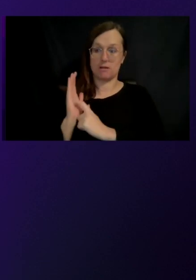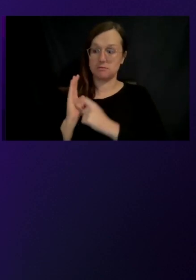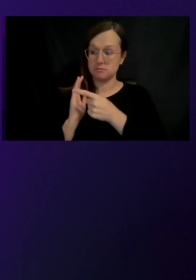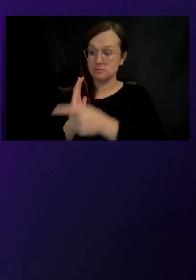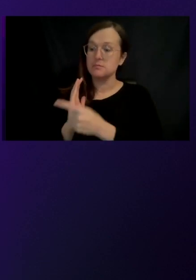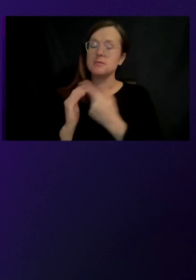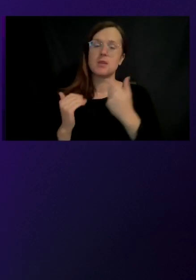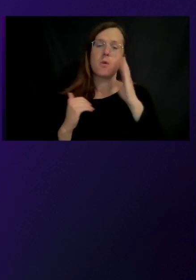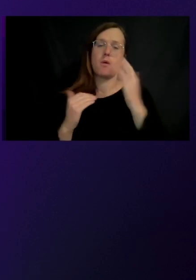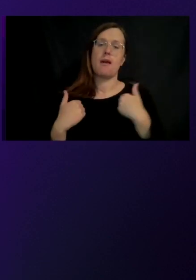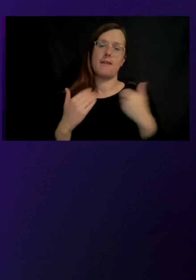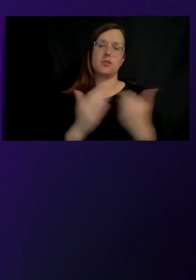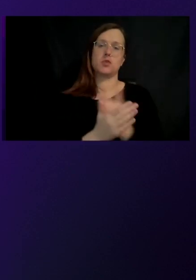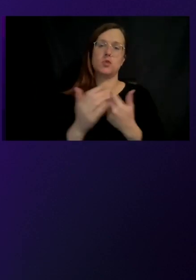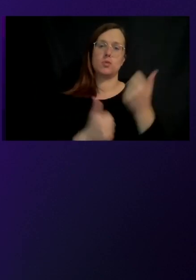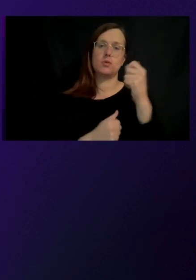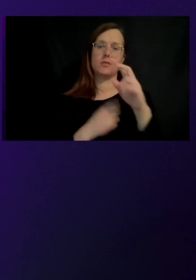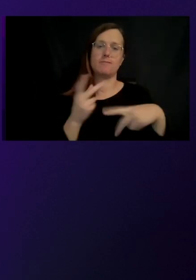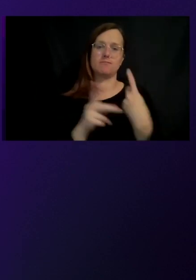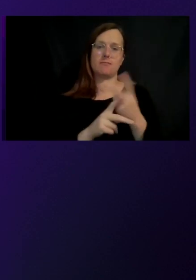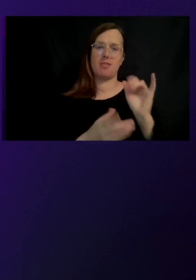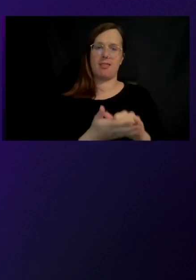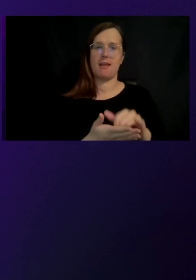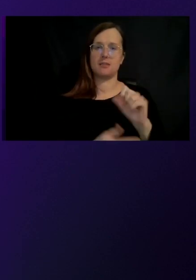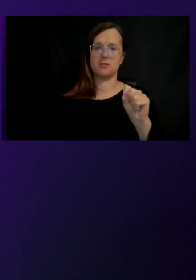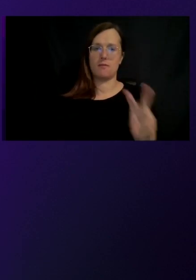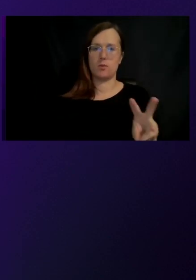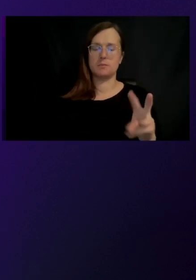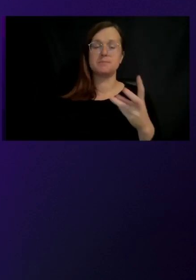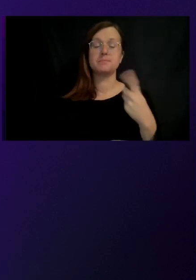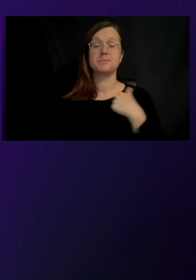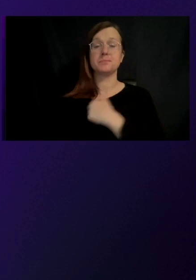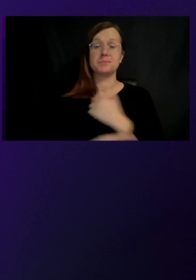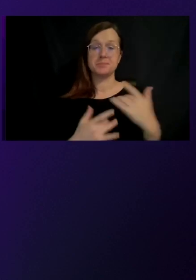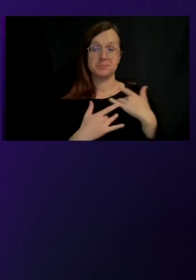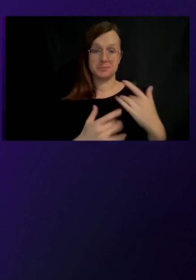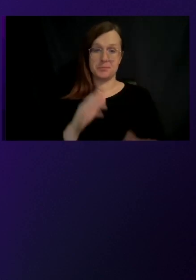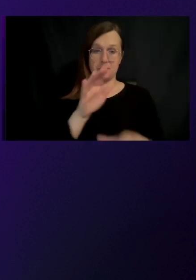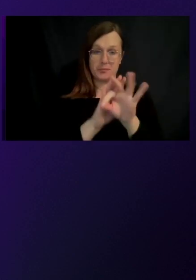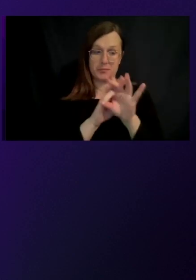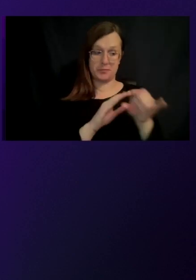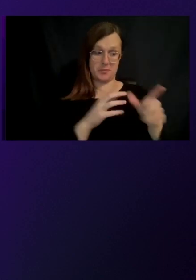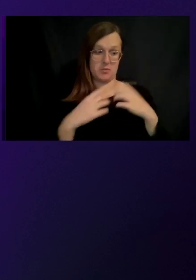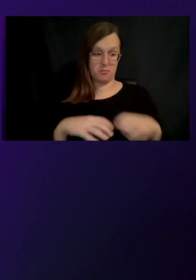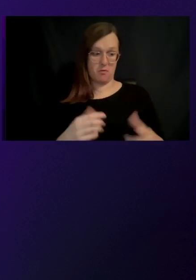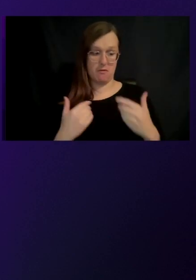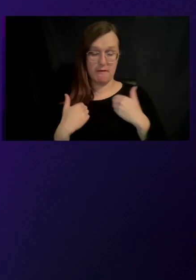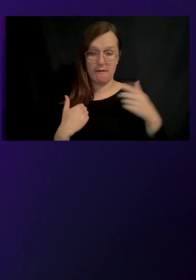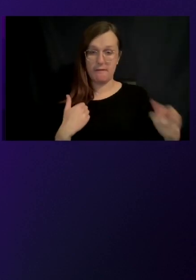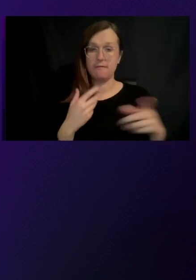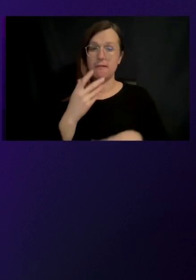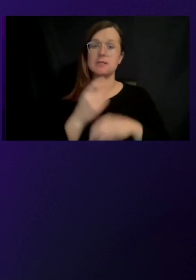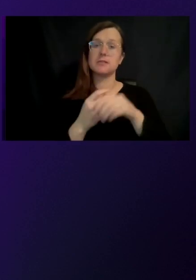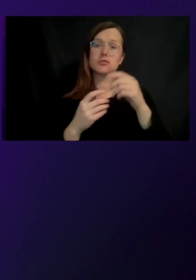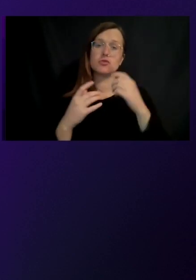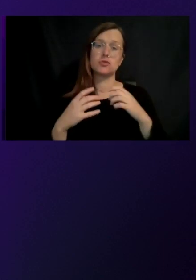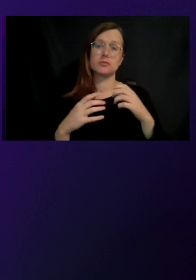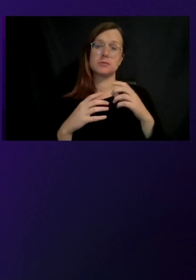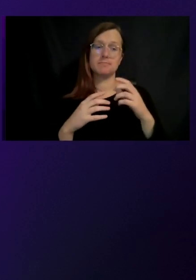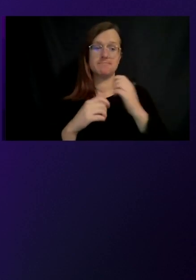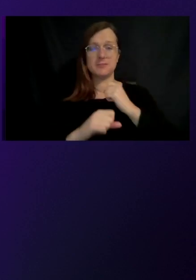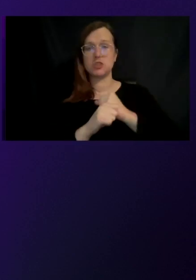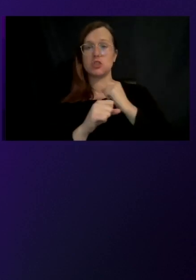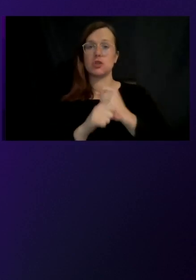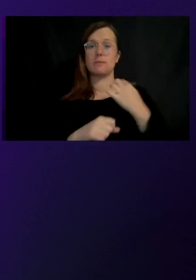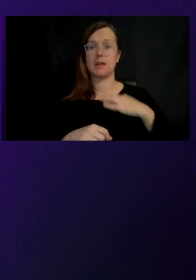version of that software. And we typically find that when customers do that, in addition to the security benefits of running the latest software, they also